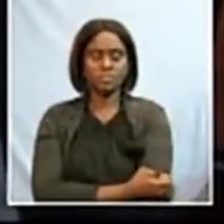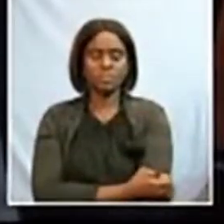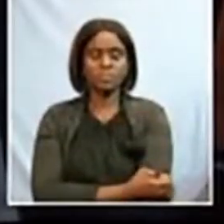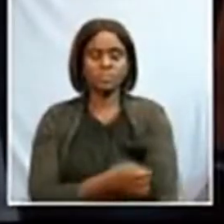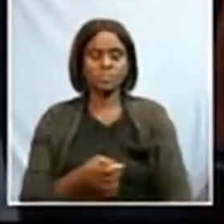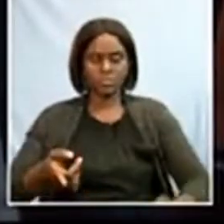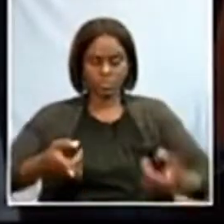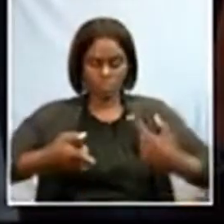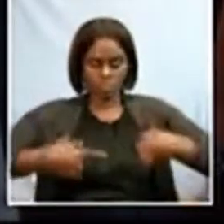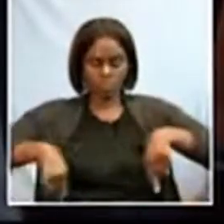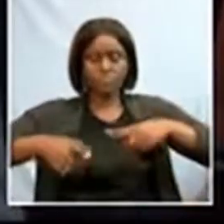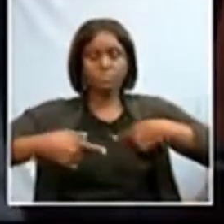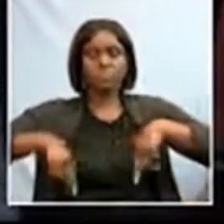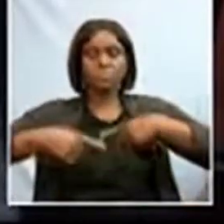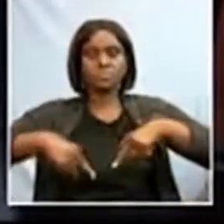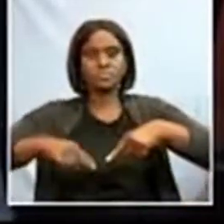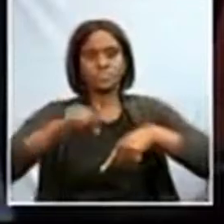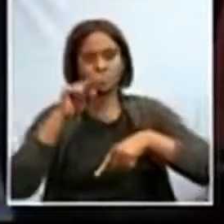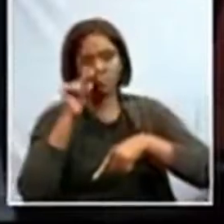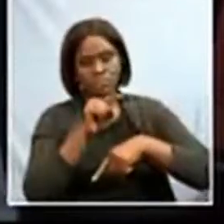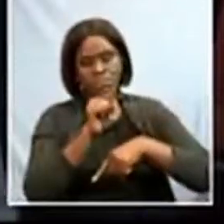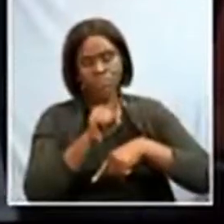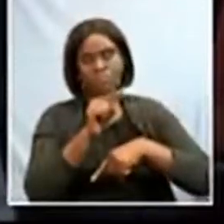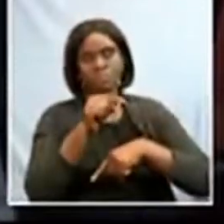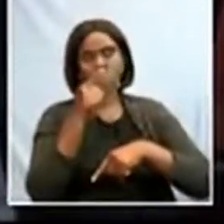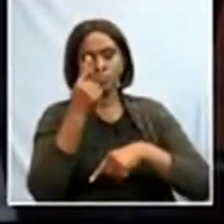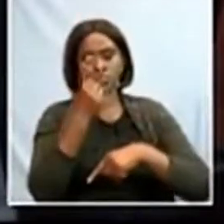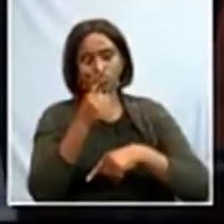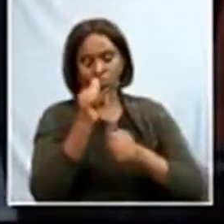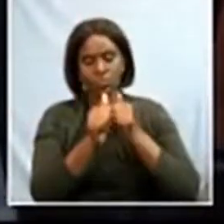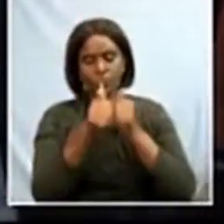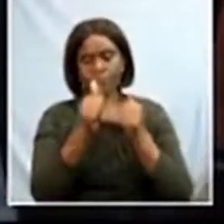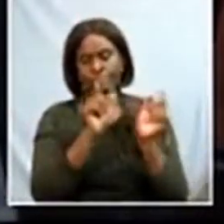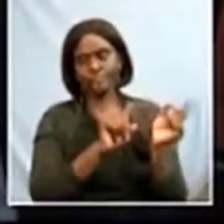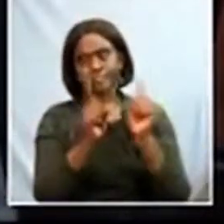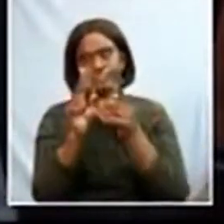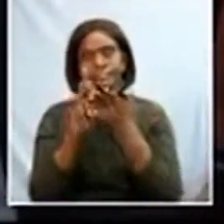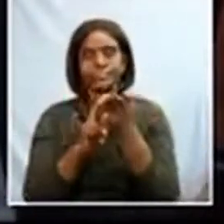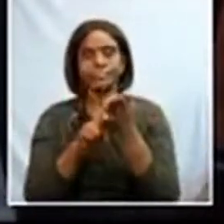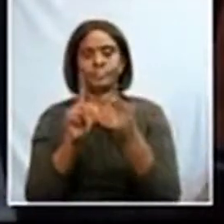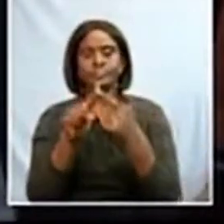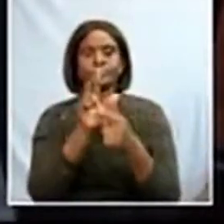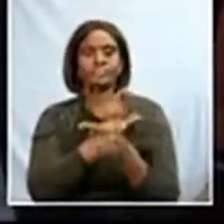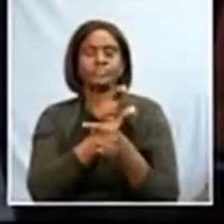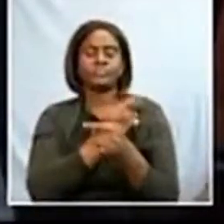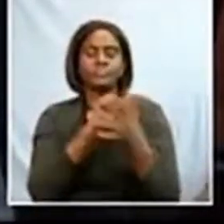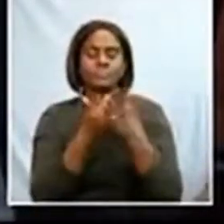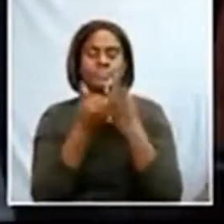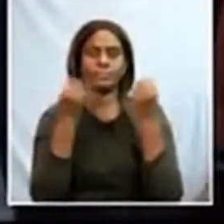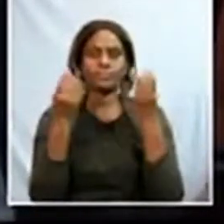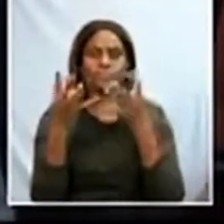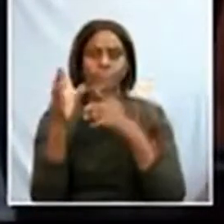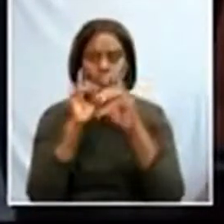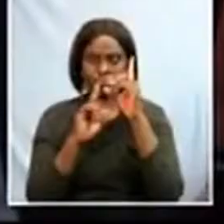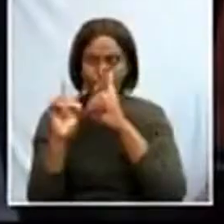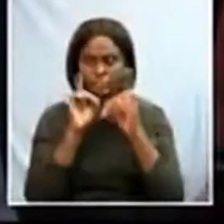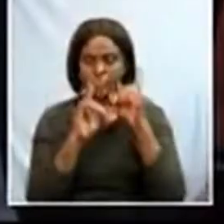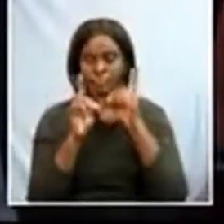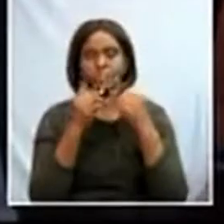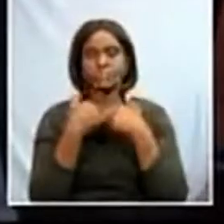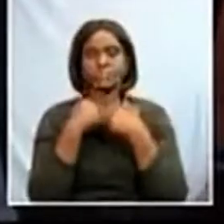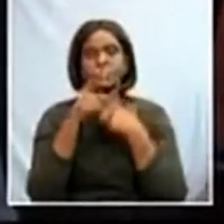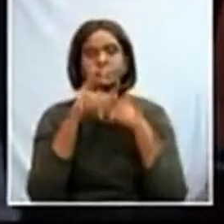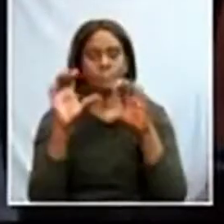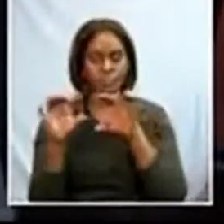the local. This one, the one you've taken to the police, how many engagements have you